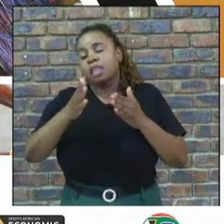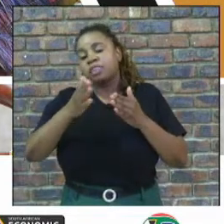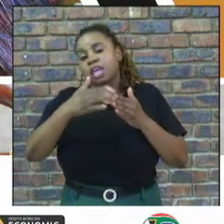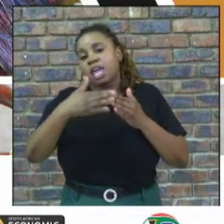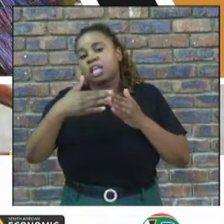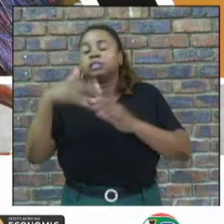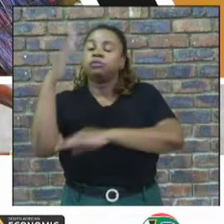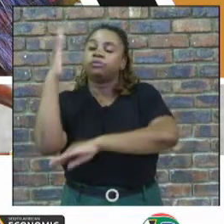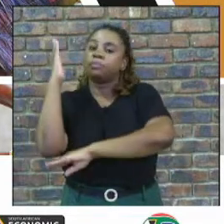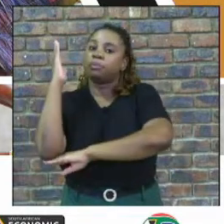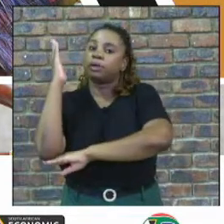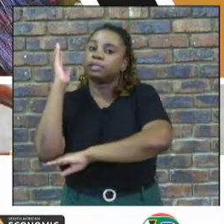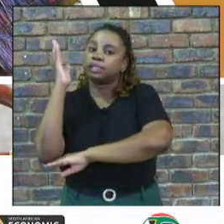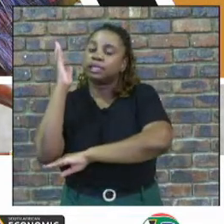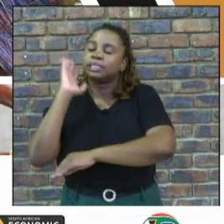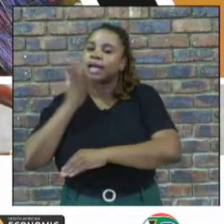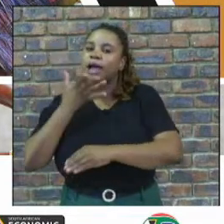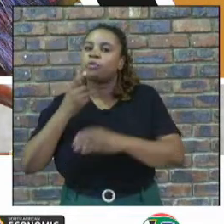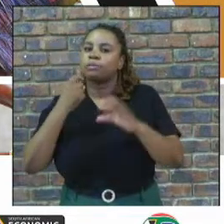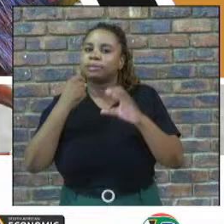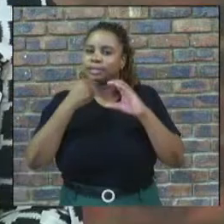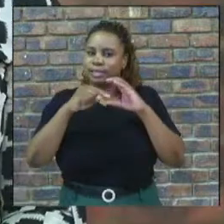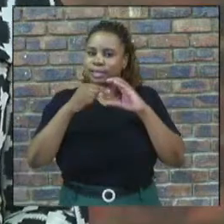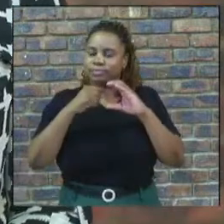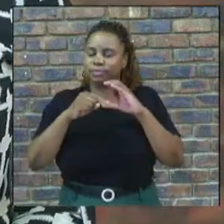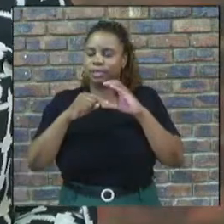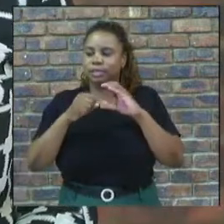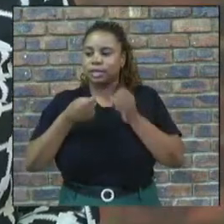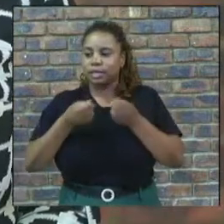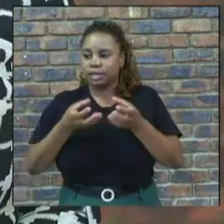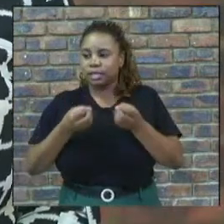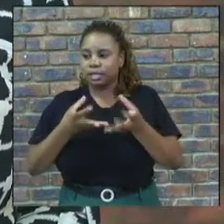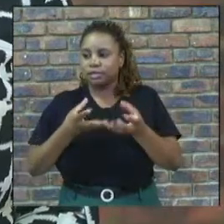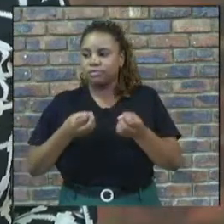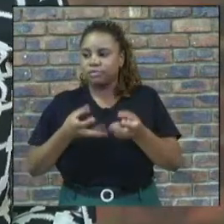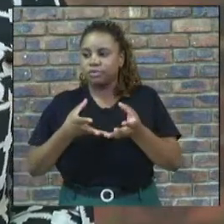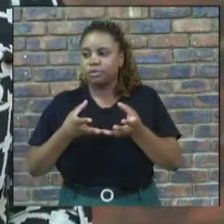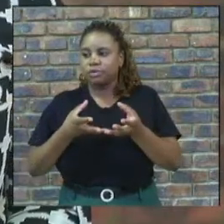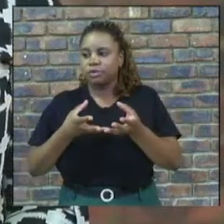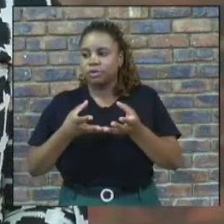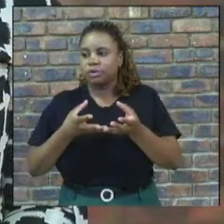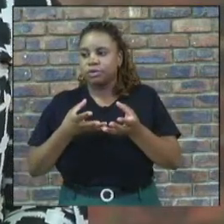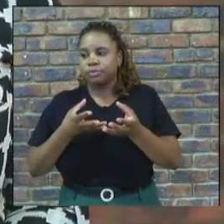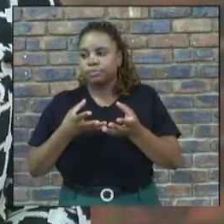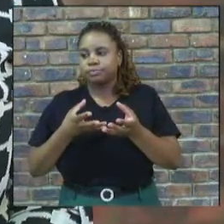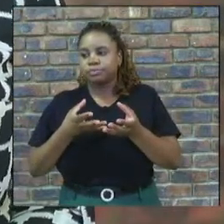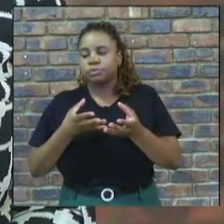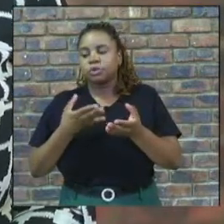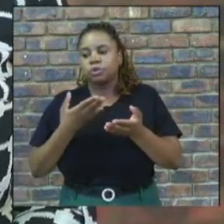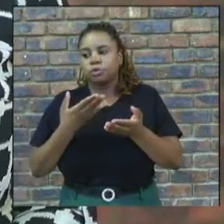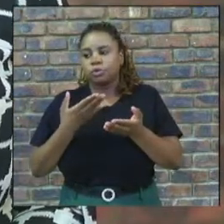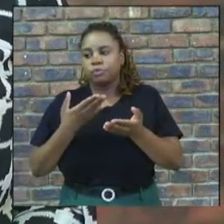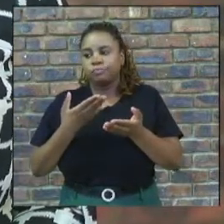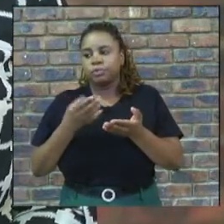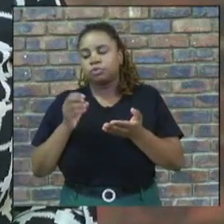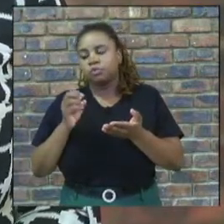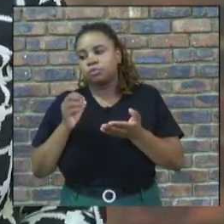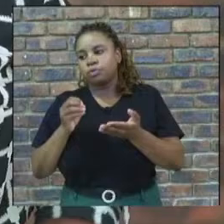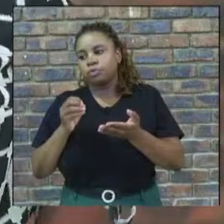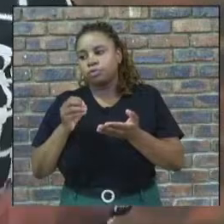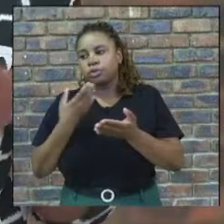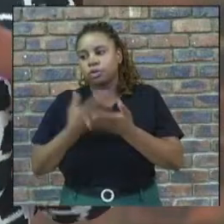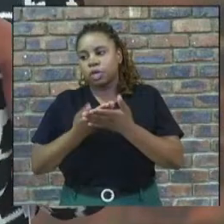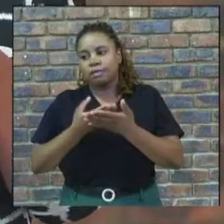my colleagues who is not here, unfortunately, so that you can be able to forward all your concerns, comments to our